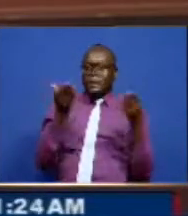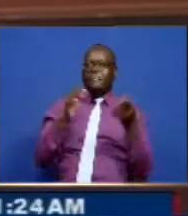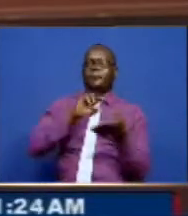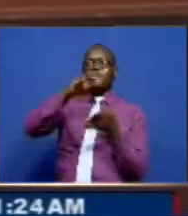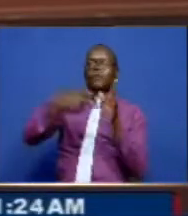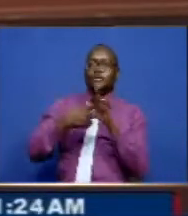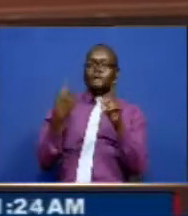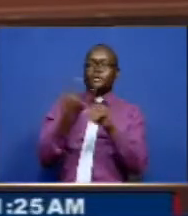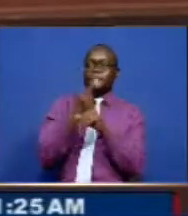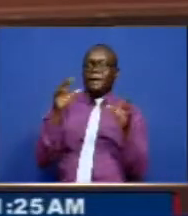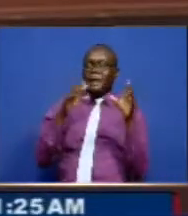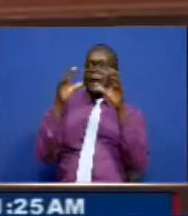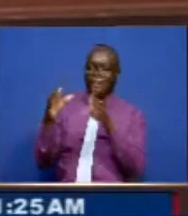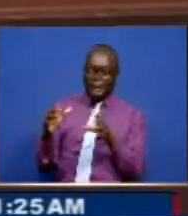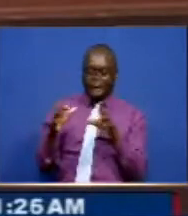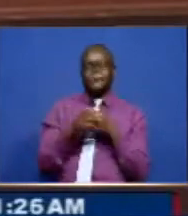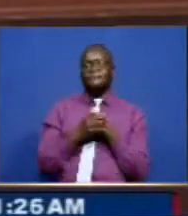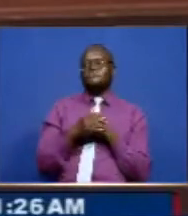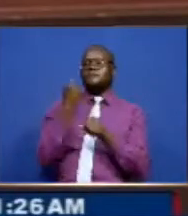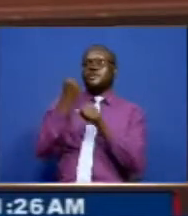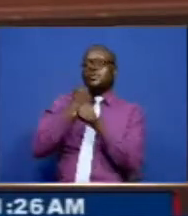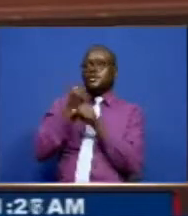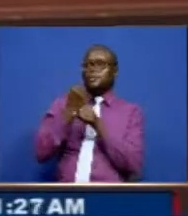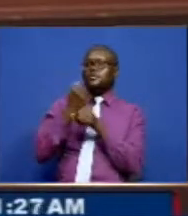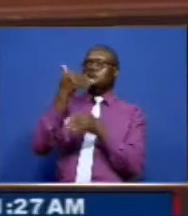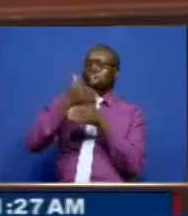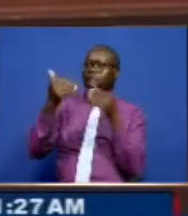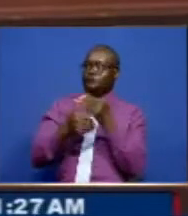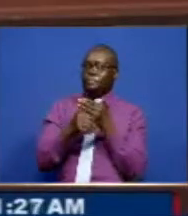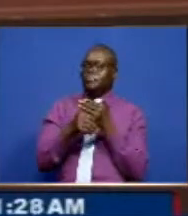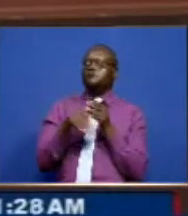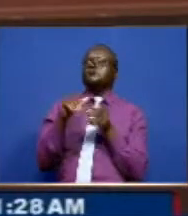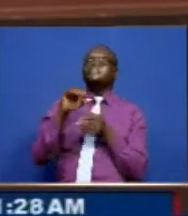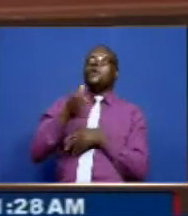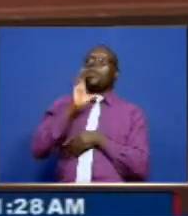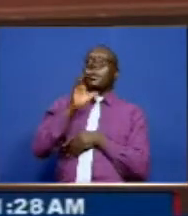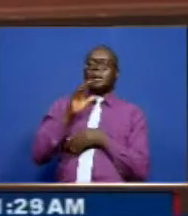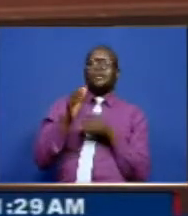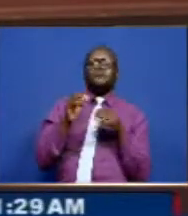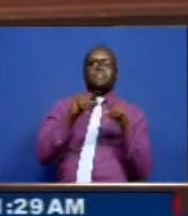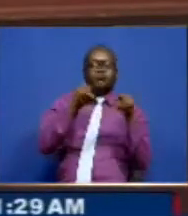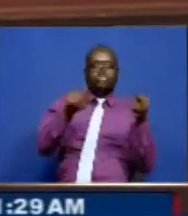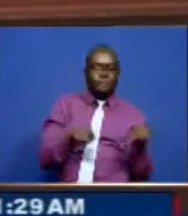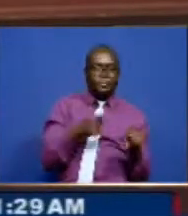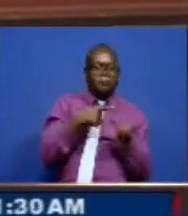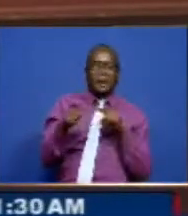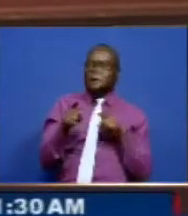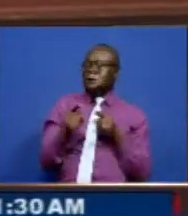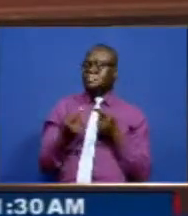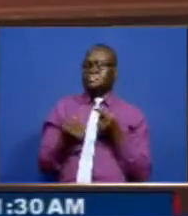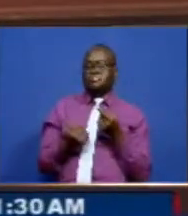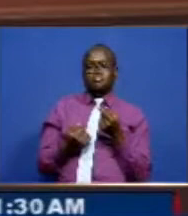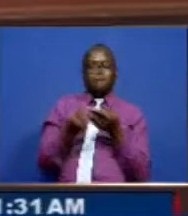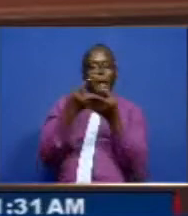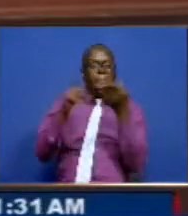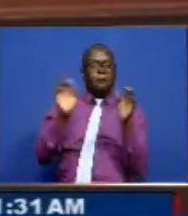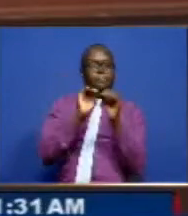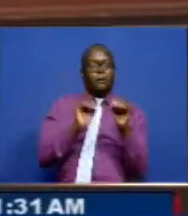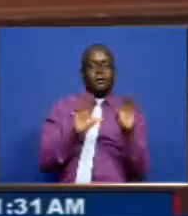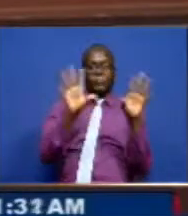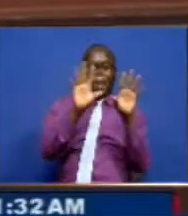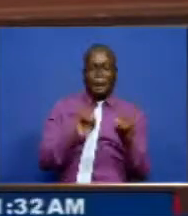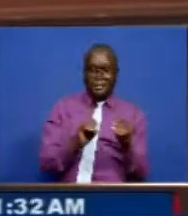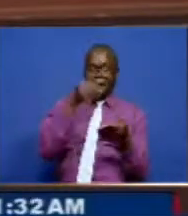to various companies to undertake construction of mega water pan that have not been factored in the approved budget